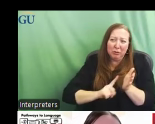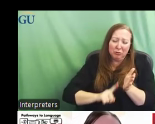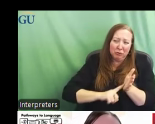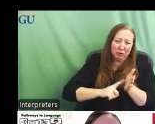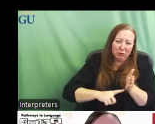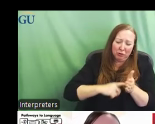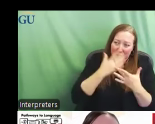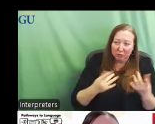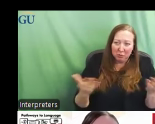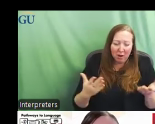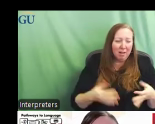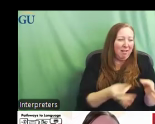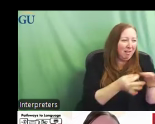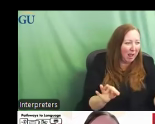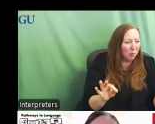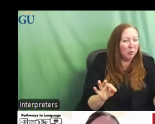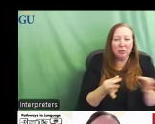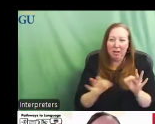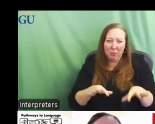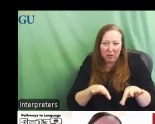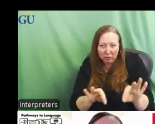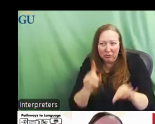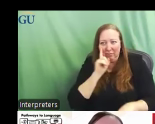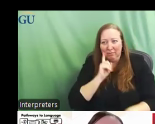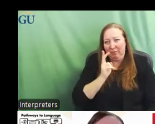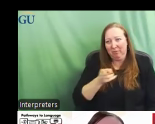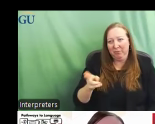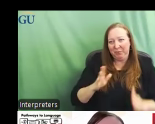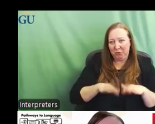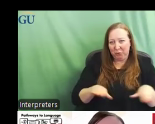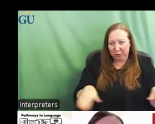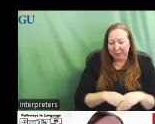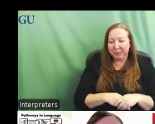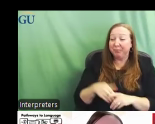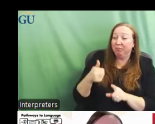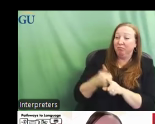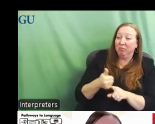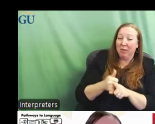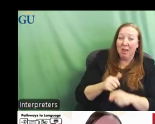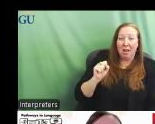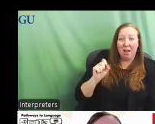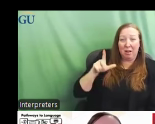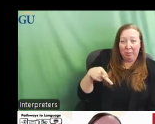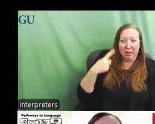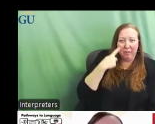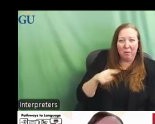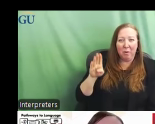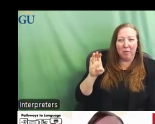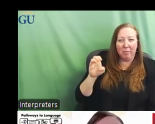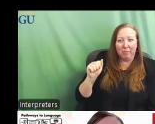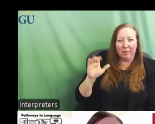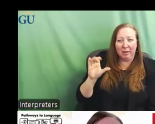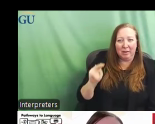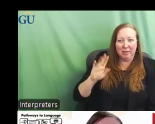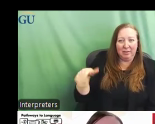literacy acquisition in deaf and hard of hearing children. He serves as the Speech and Language Services Specialist for the Beacon Center. Prior to